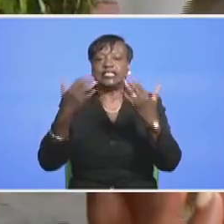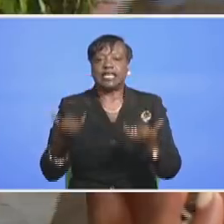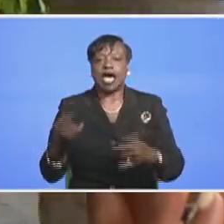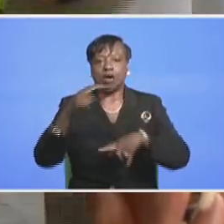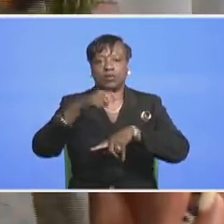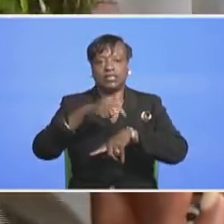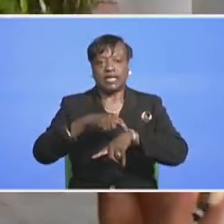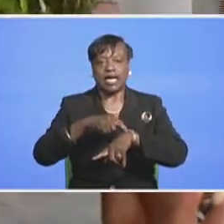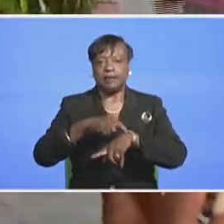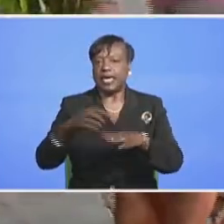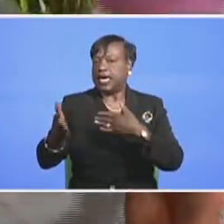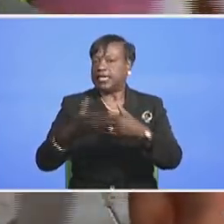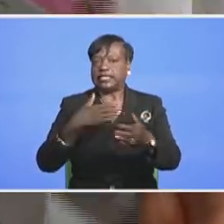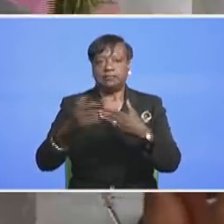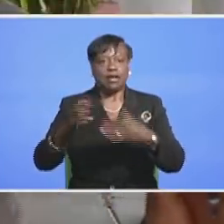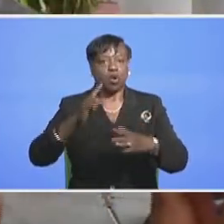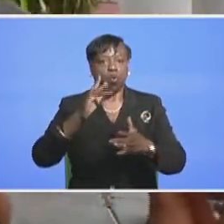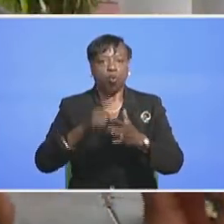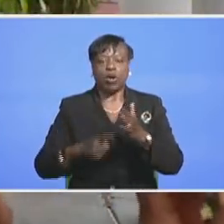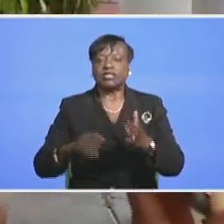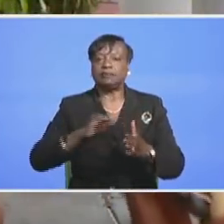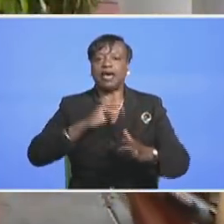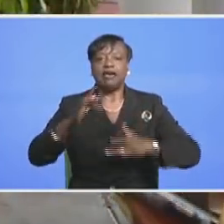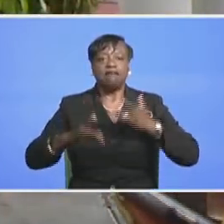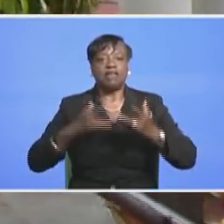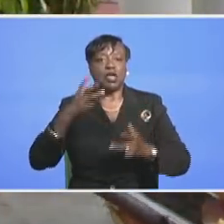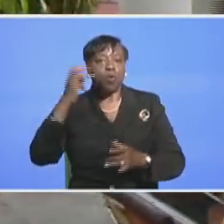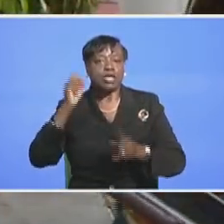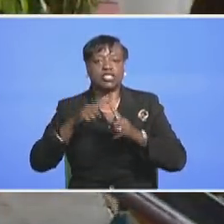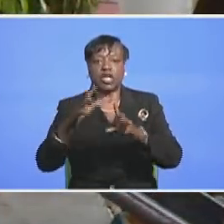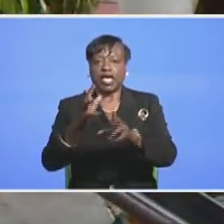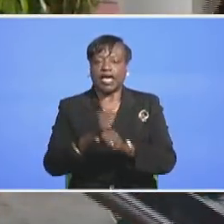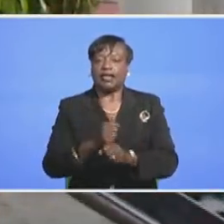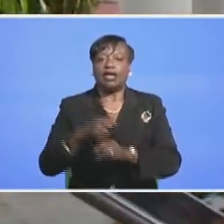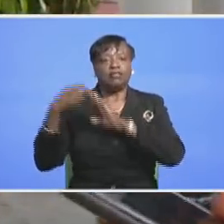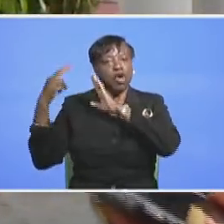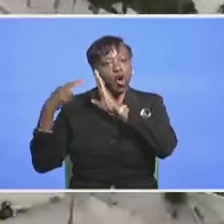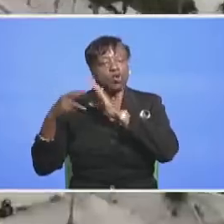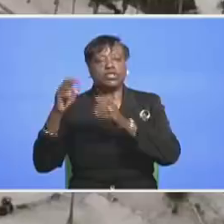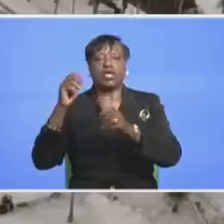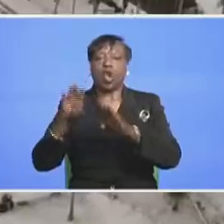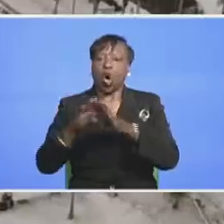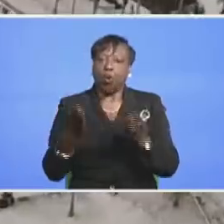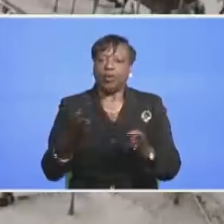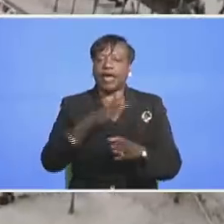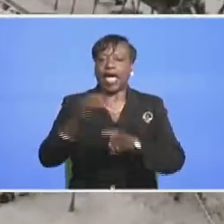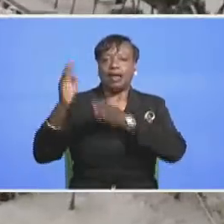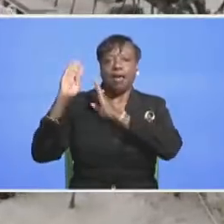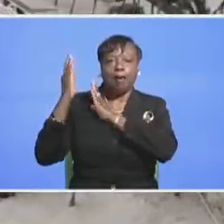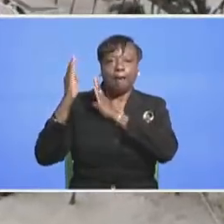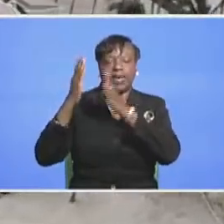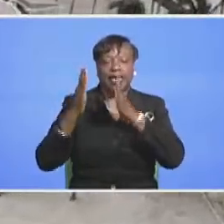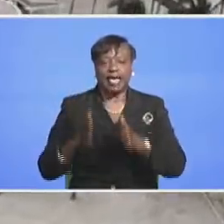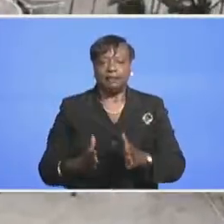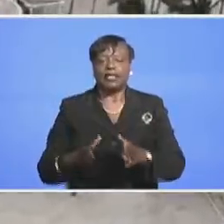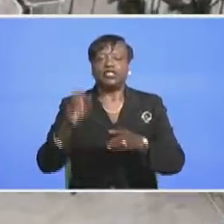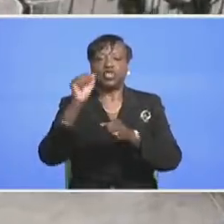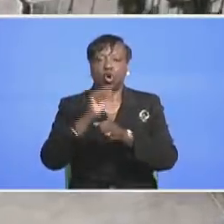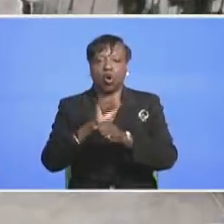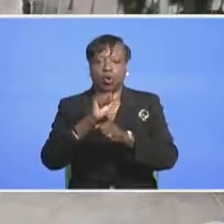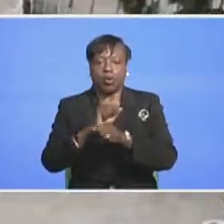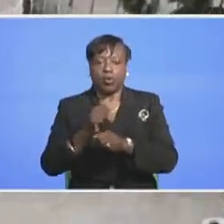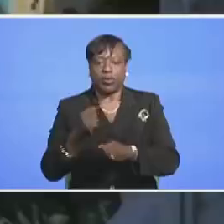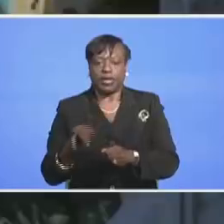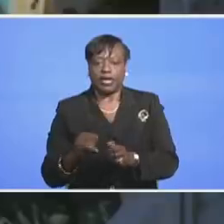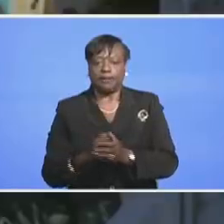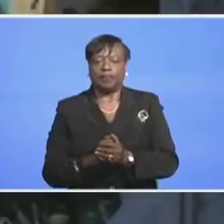time, no matter what my feelings were, to get that hotel open and Bahamians employed. While some critics in the Progressive Liberal Party